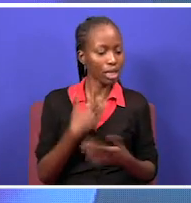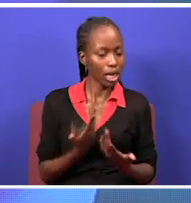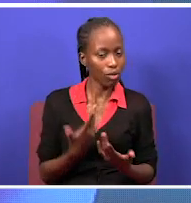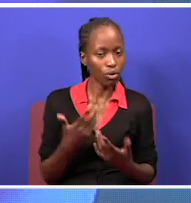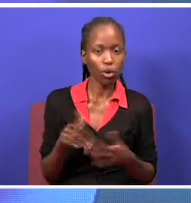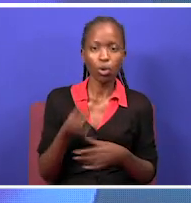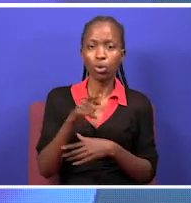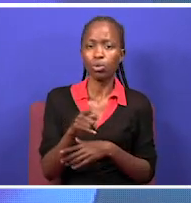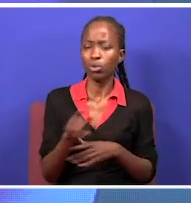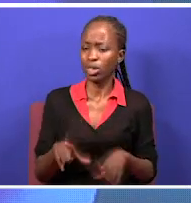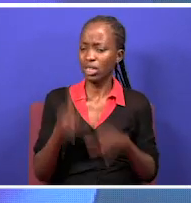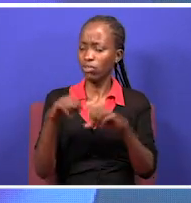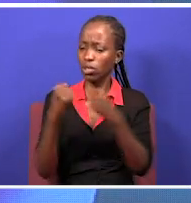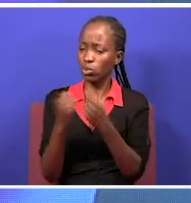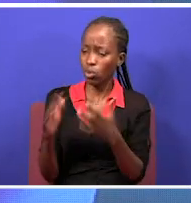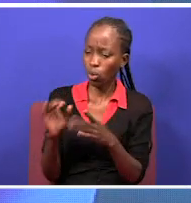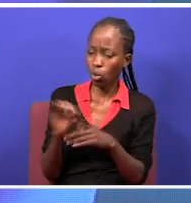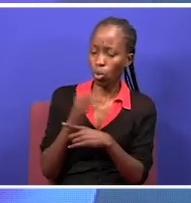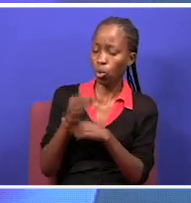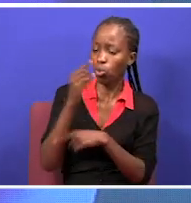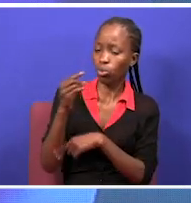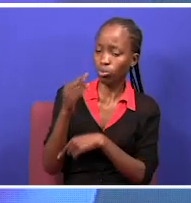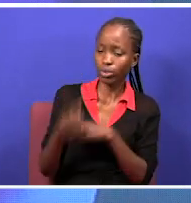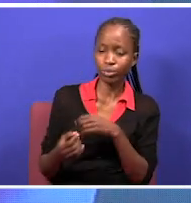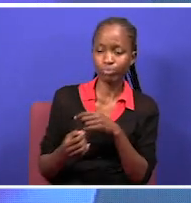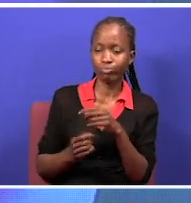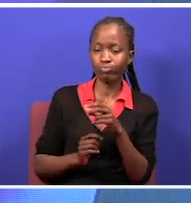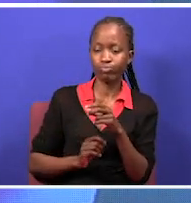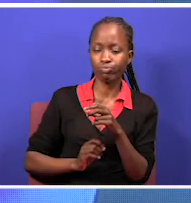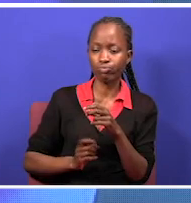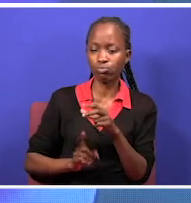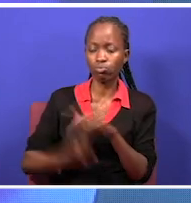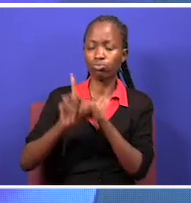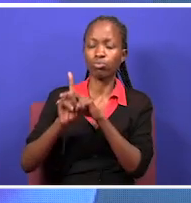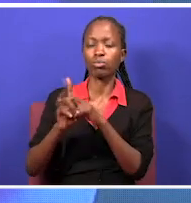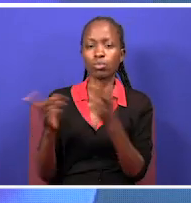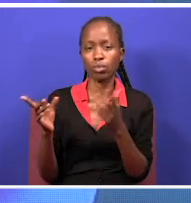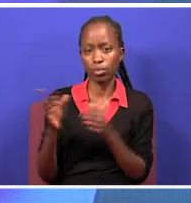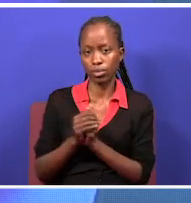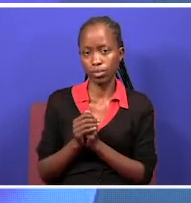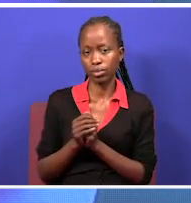were in a society? Or did they just happen so that everything goes?